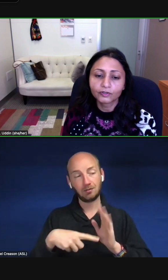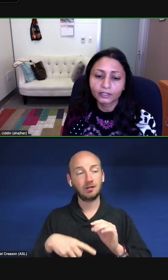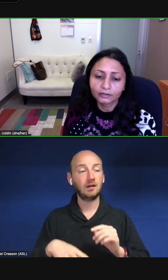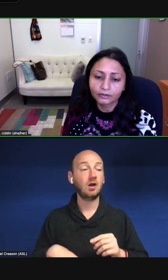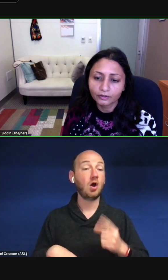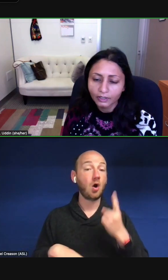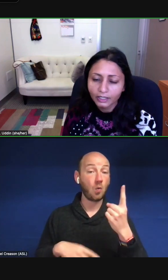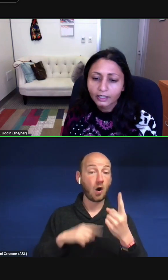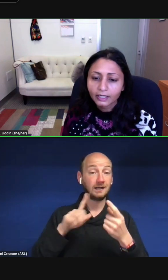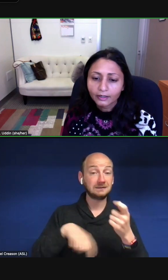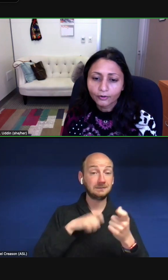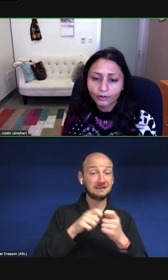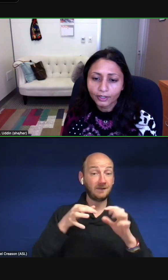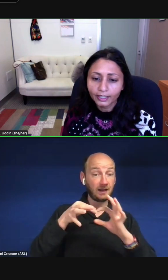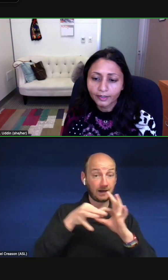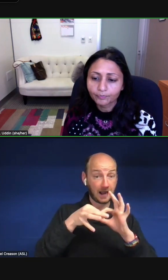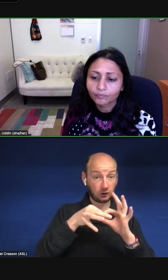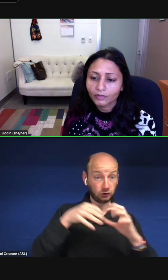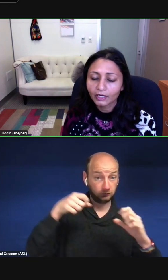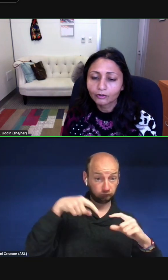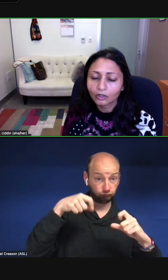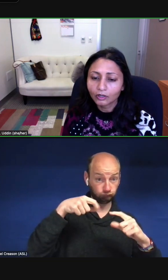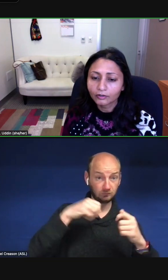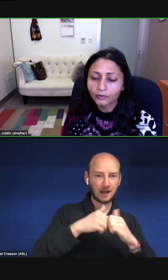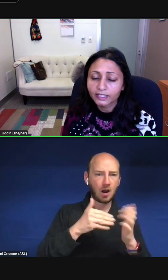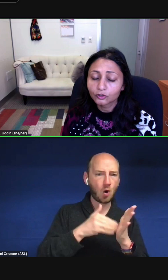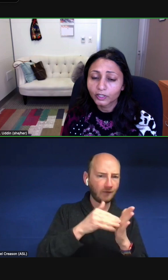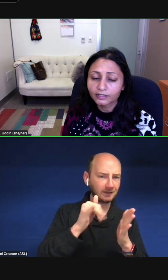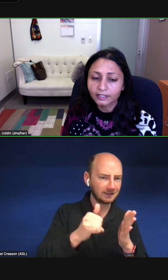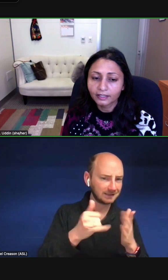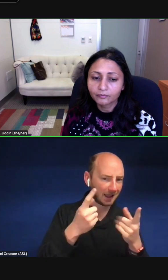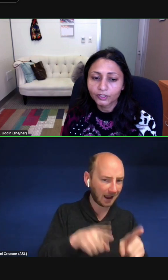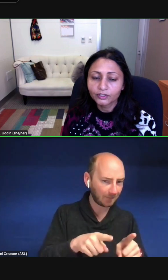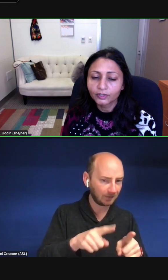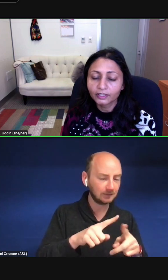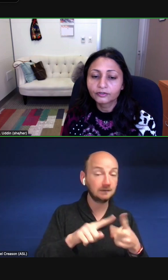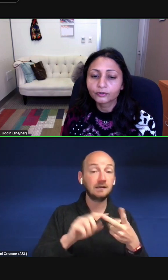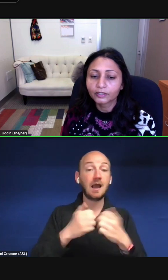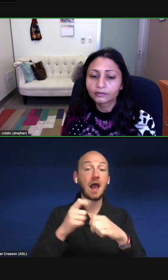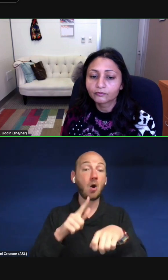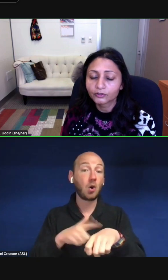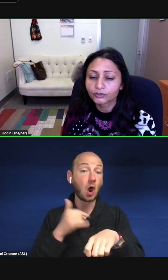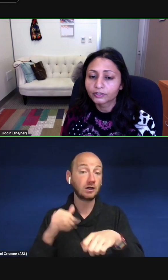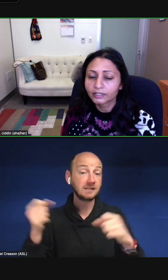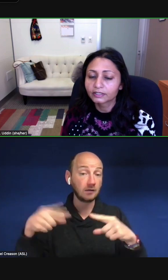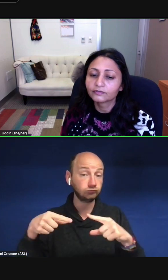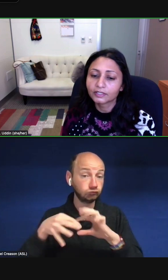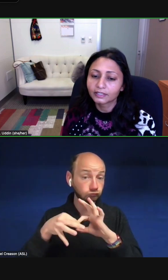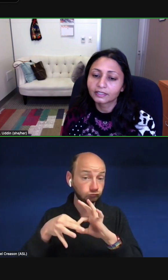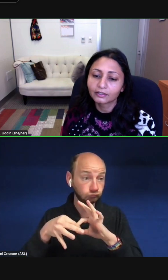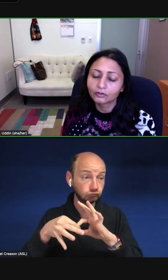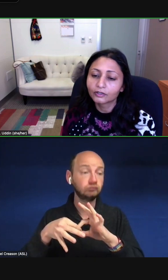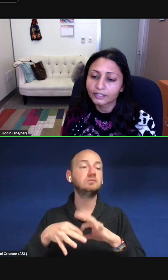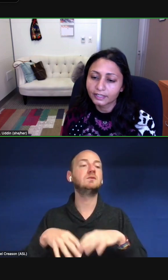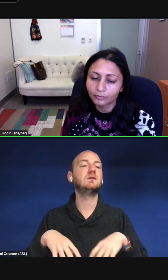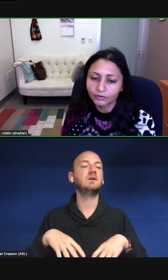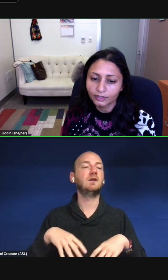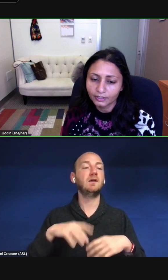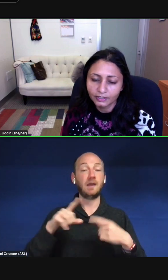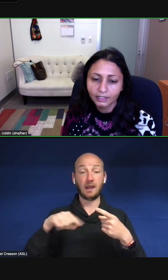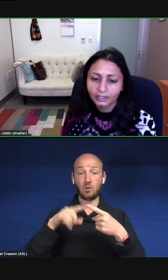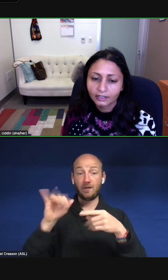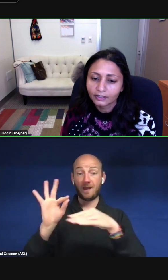connectivity profile occur, or how long, or what's the dwell time once you get into one functional connectivity state, how long does